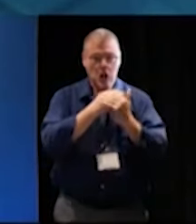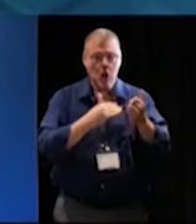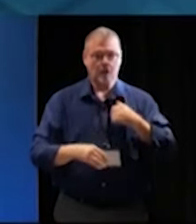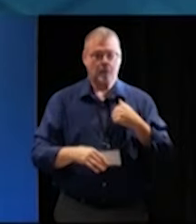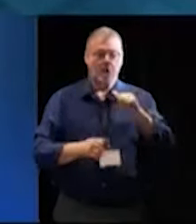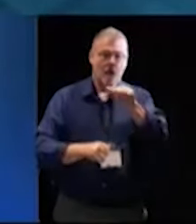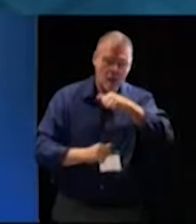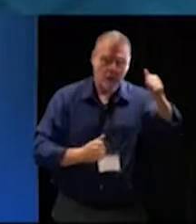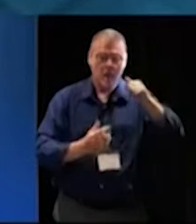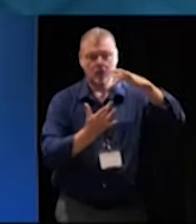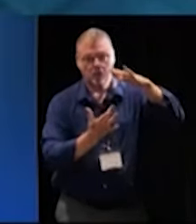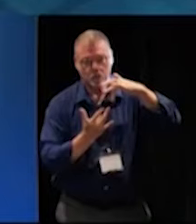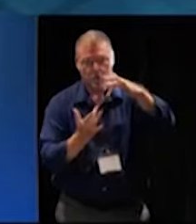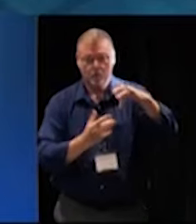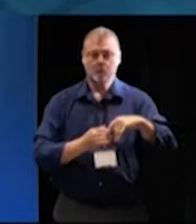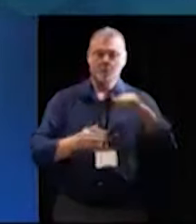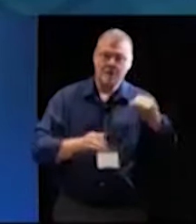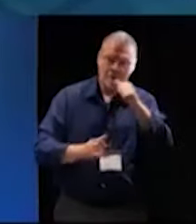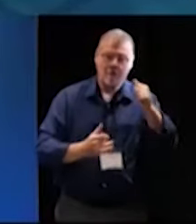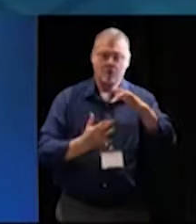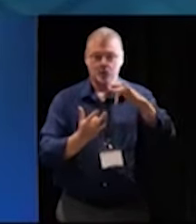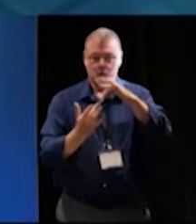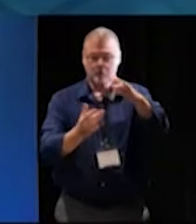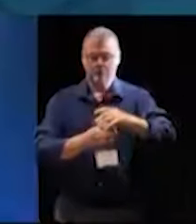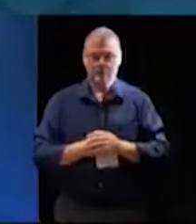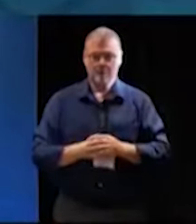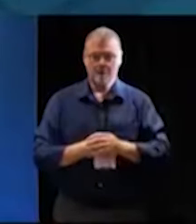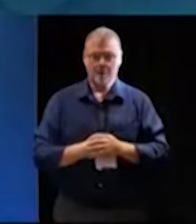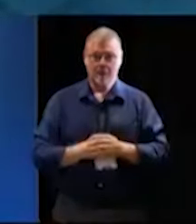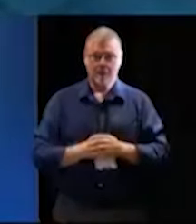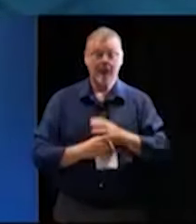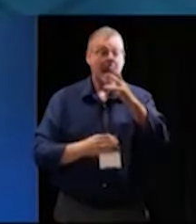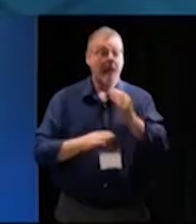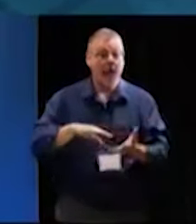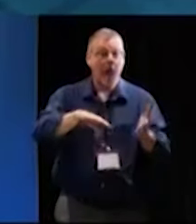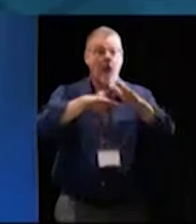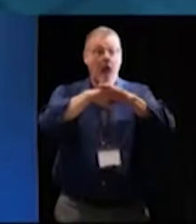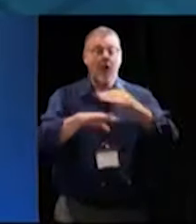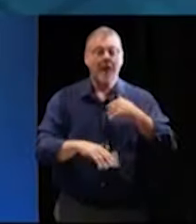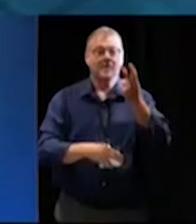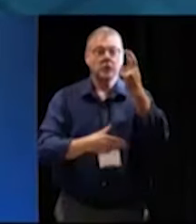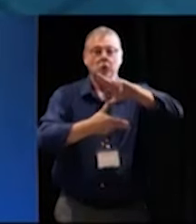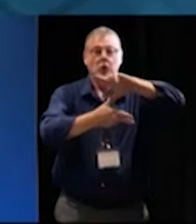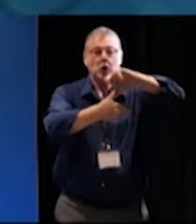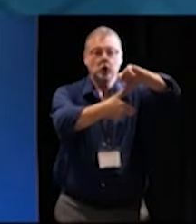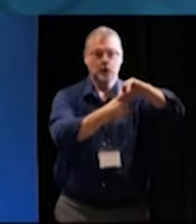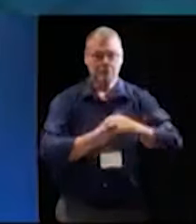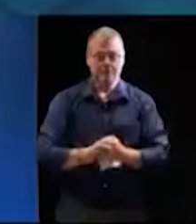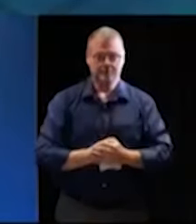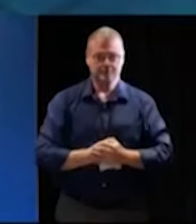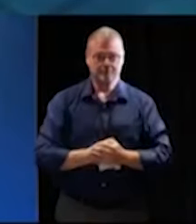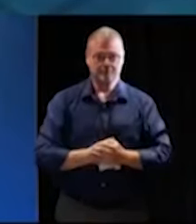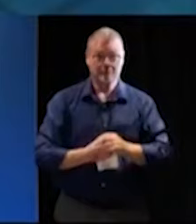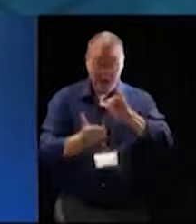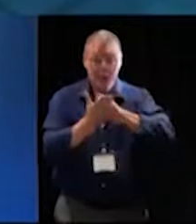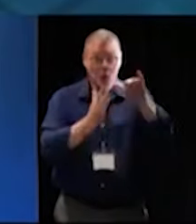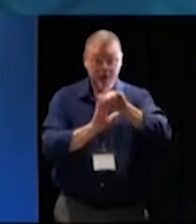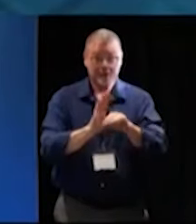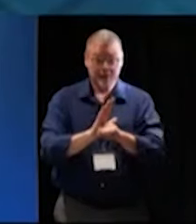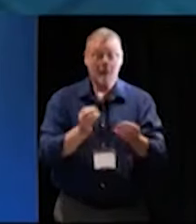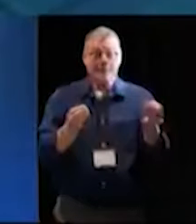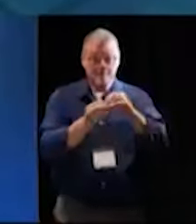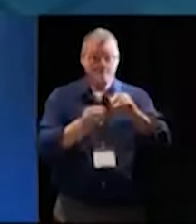another tornado. Another tornado has touched another tornado. And on top of that, we had two hurricanes my first week as governor in New York. More